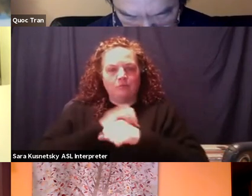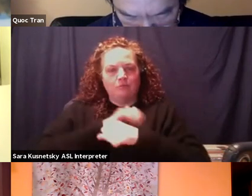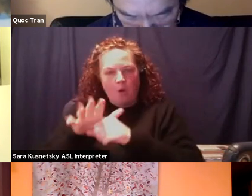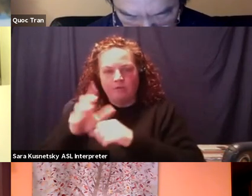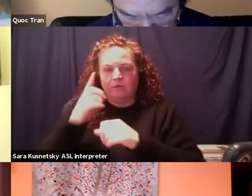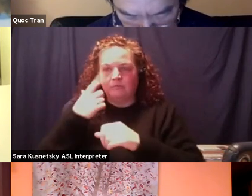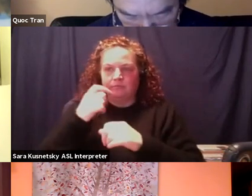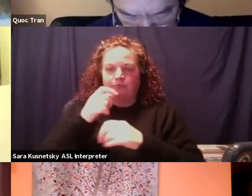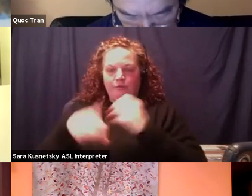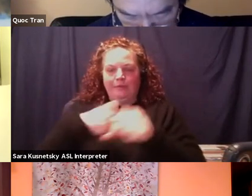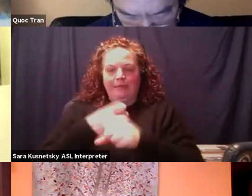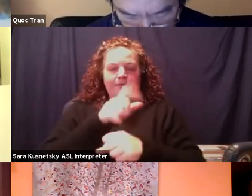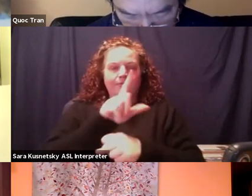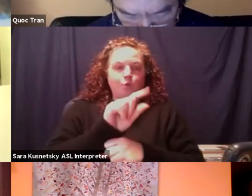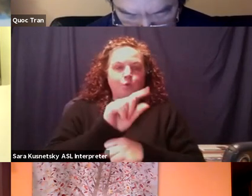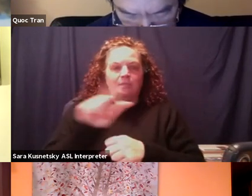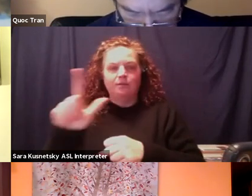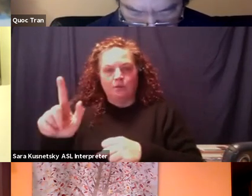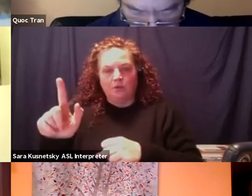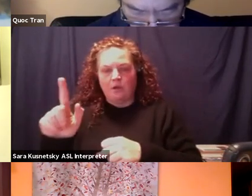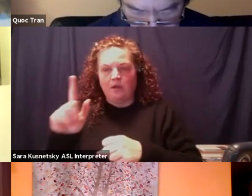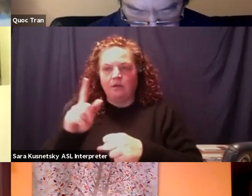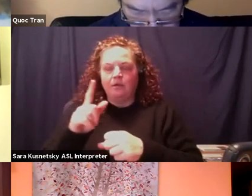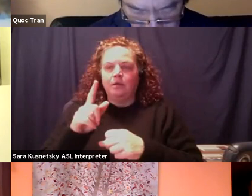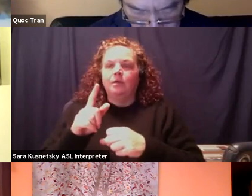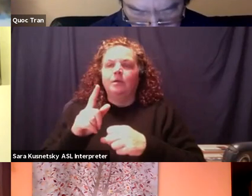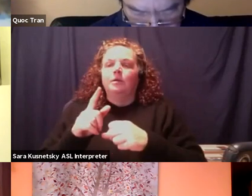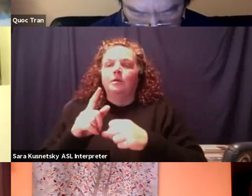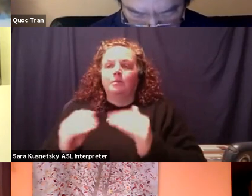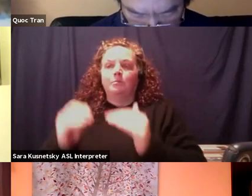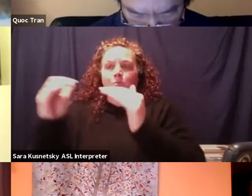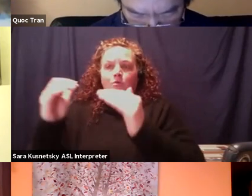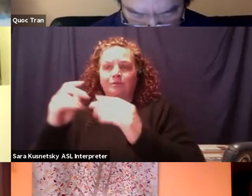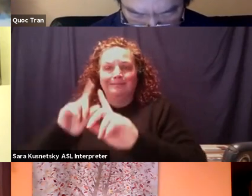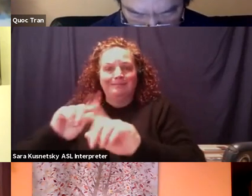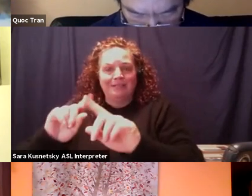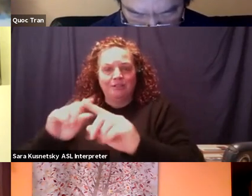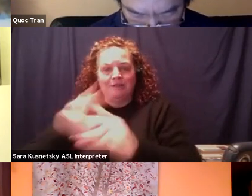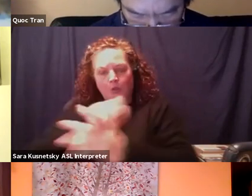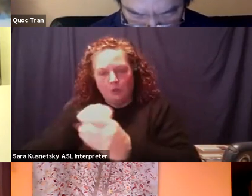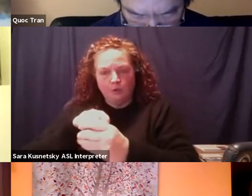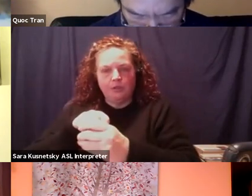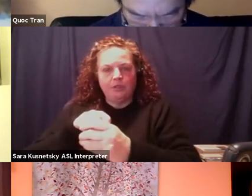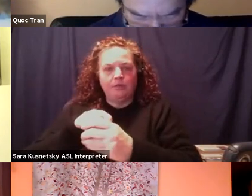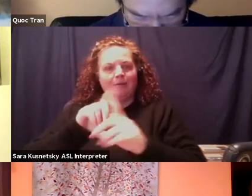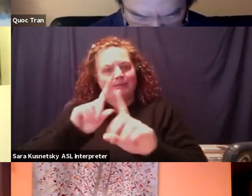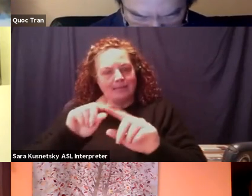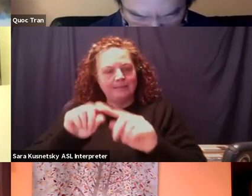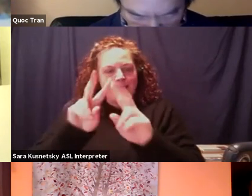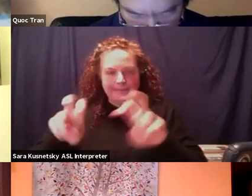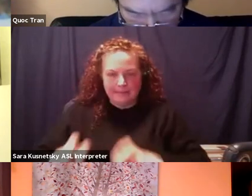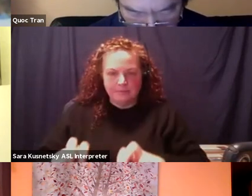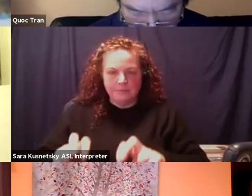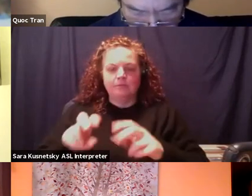2020-2021, promotion and retention, which includes attendance and assessment requirements,